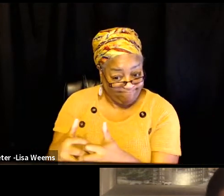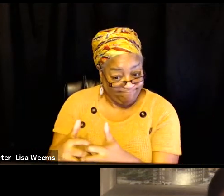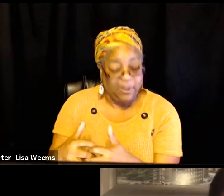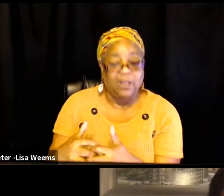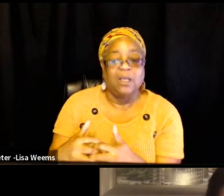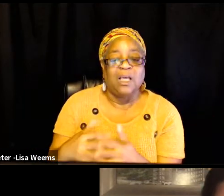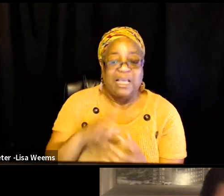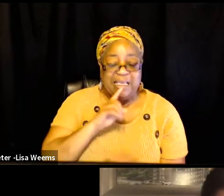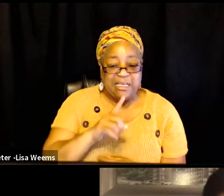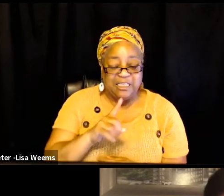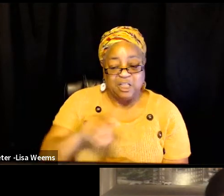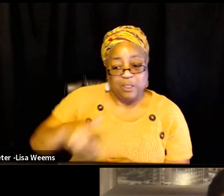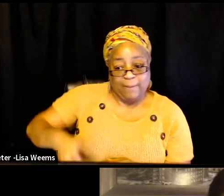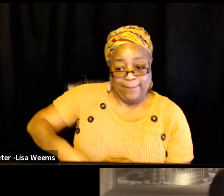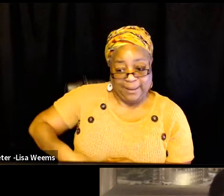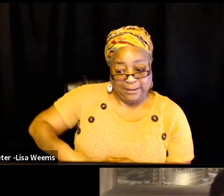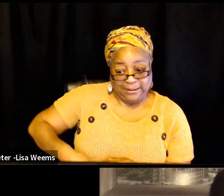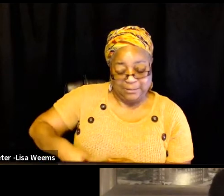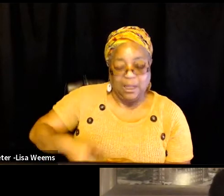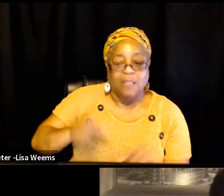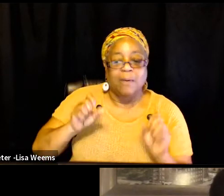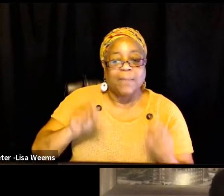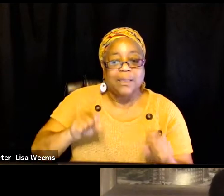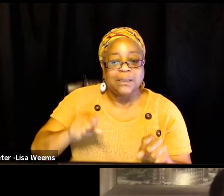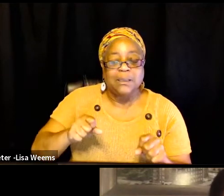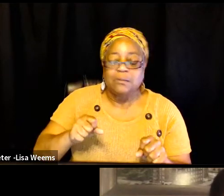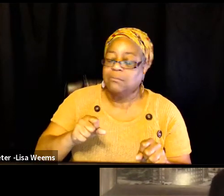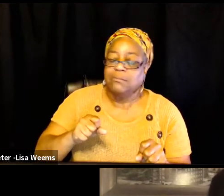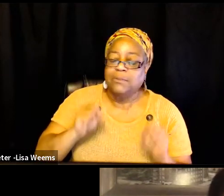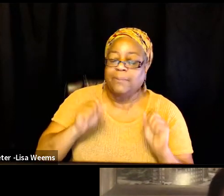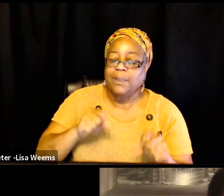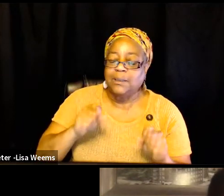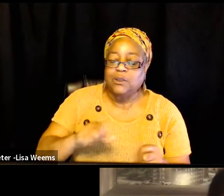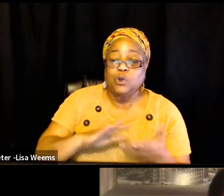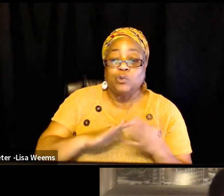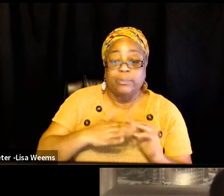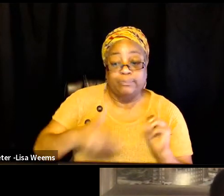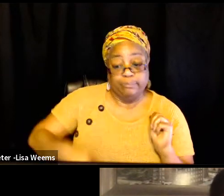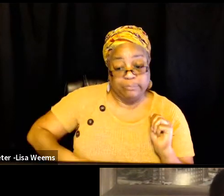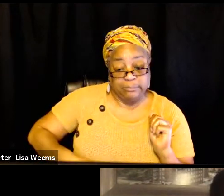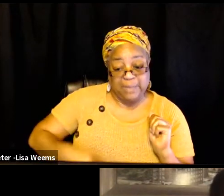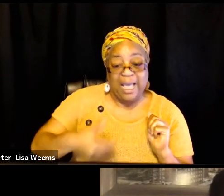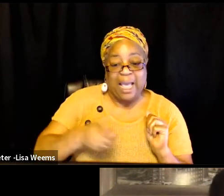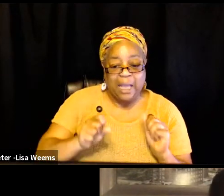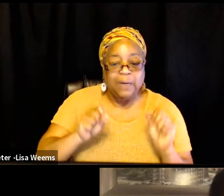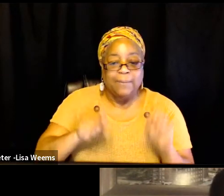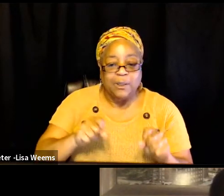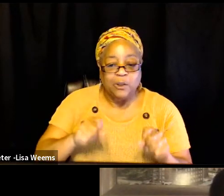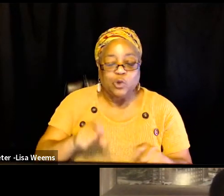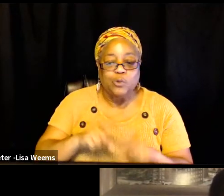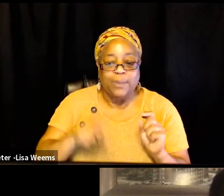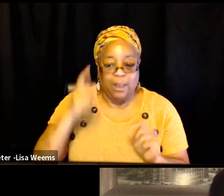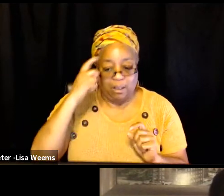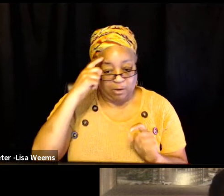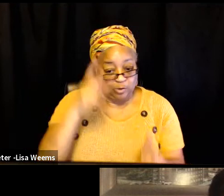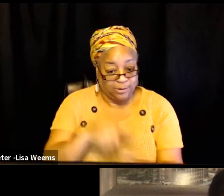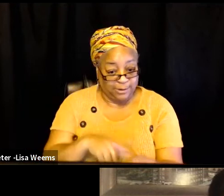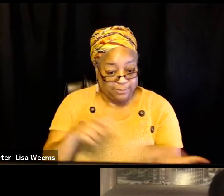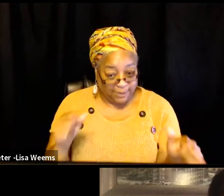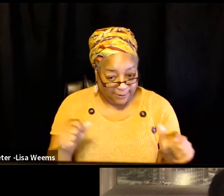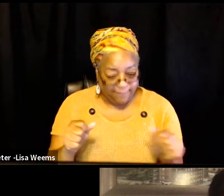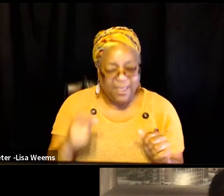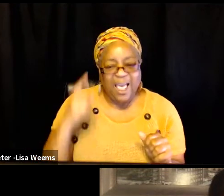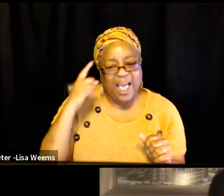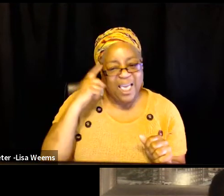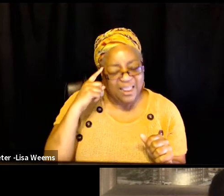the ability to be pragmatic and like knowing something very specific. And I feel that the reason why sometimes get